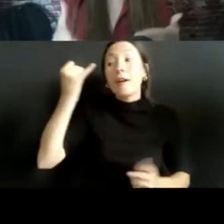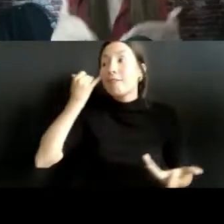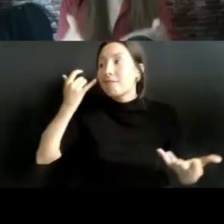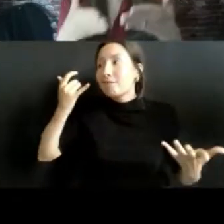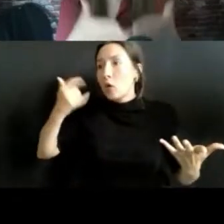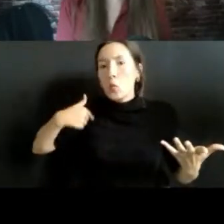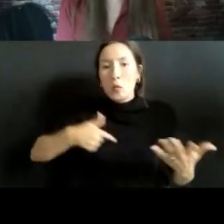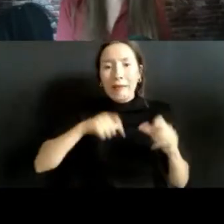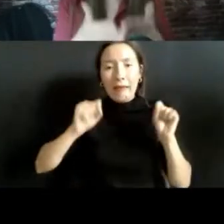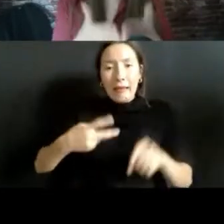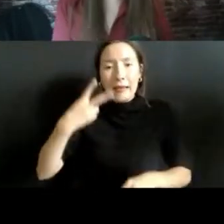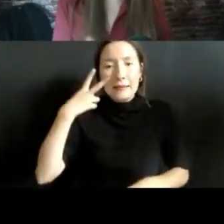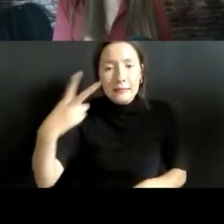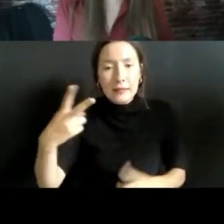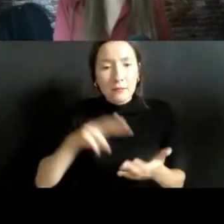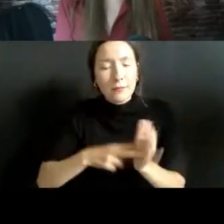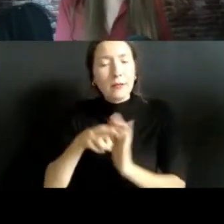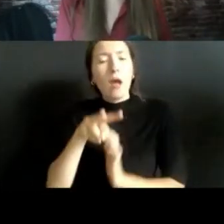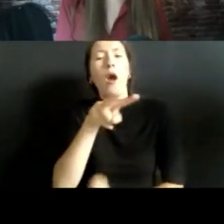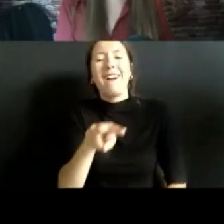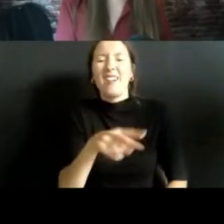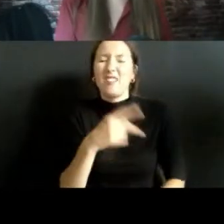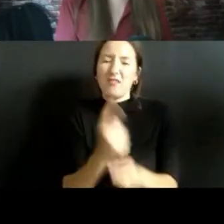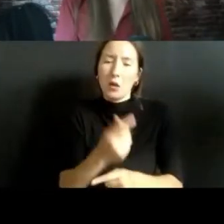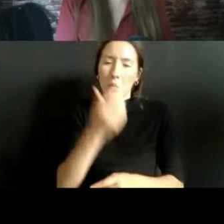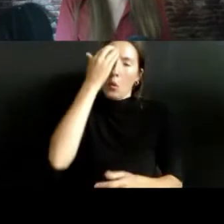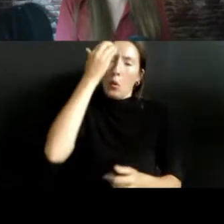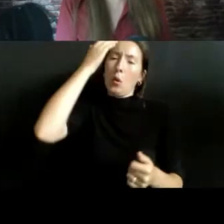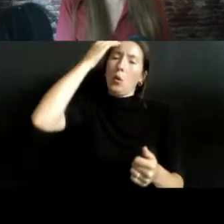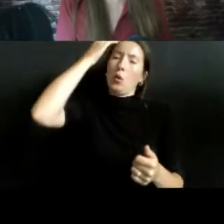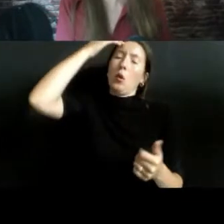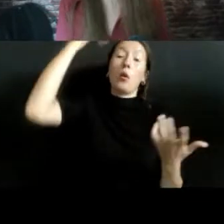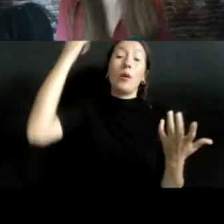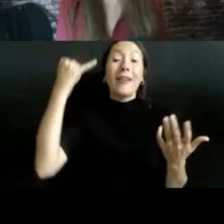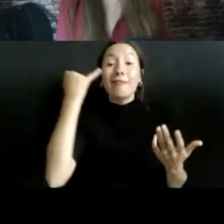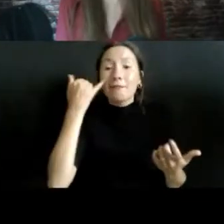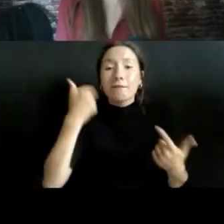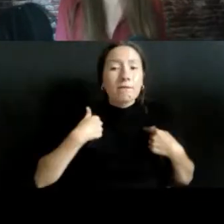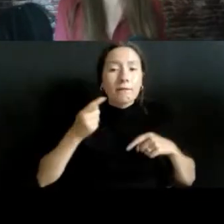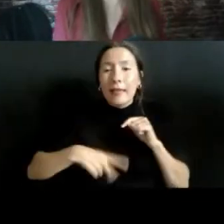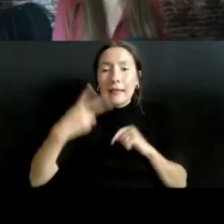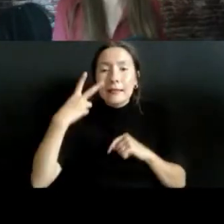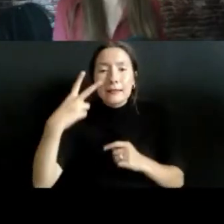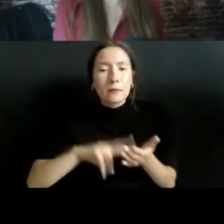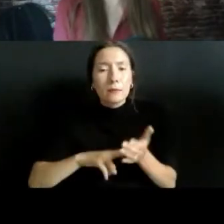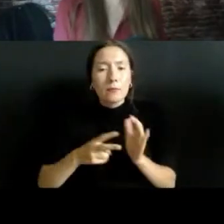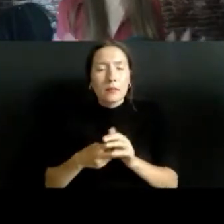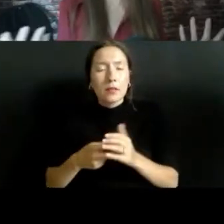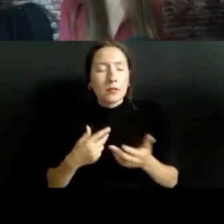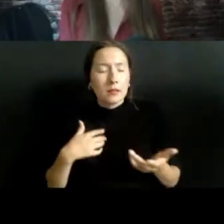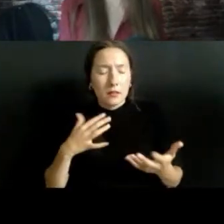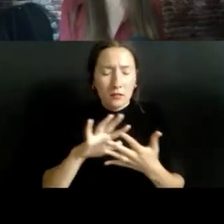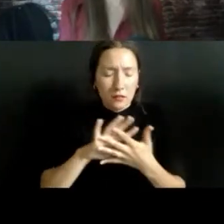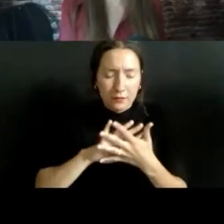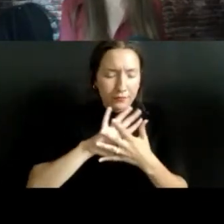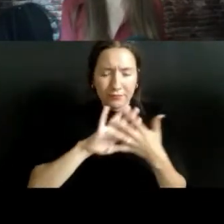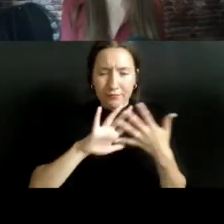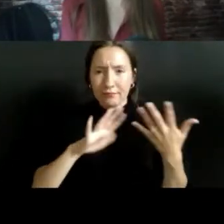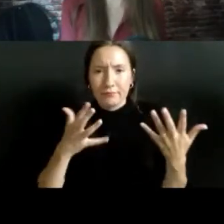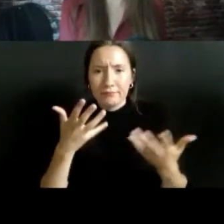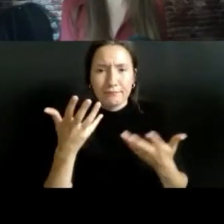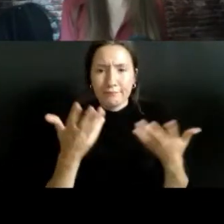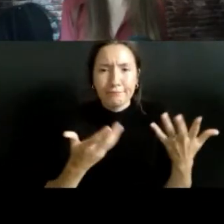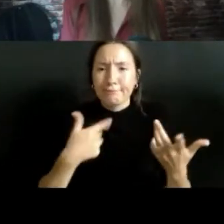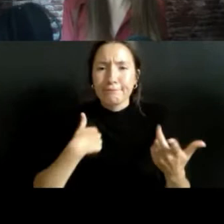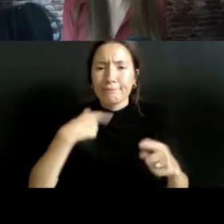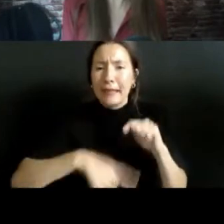get a refresher on how to select a column that someone who couldn't see would not get that refresher. So what do? A whole lot